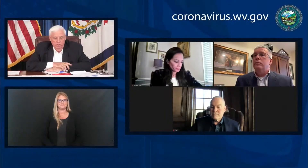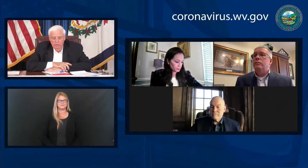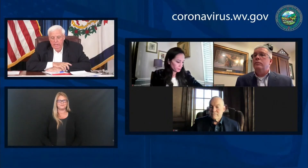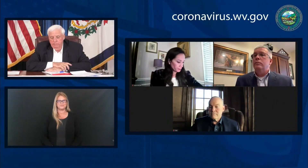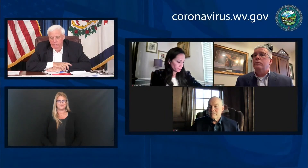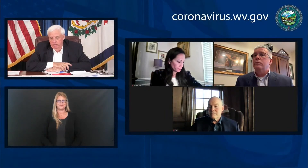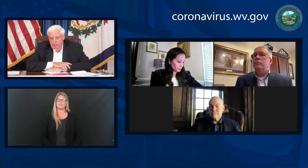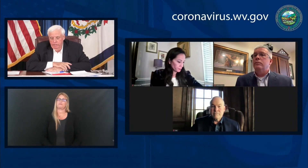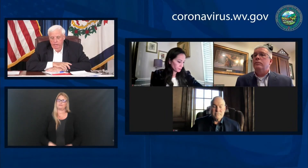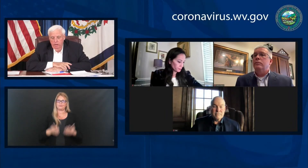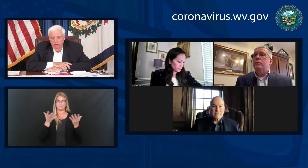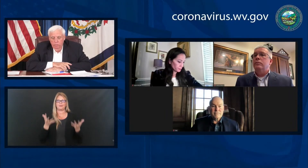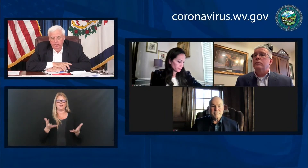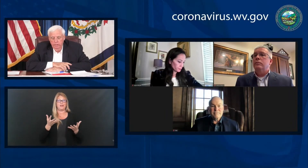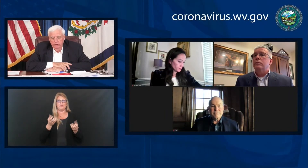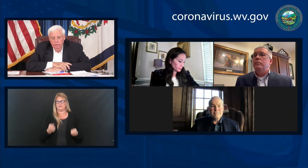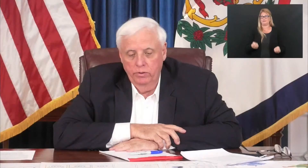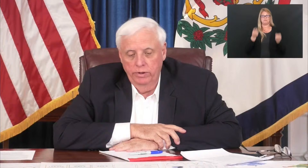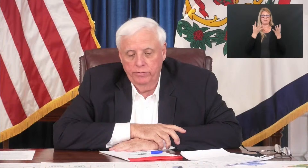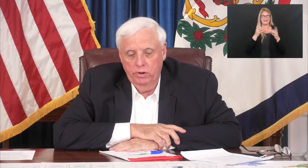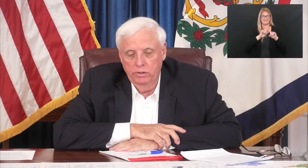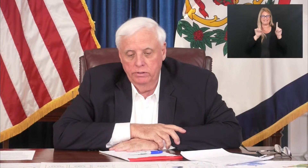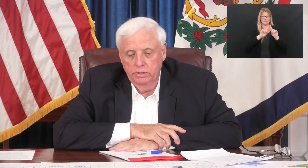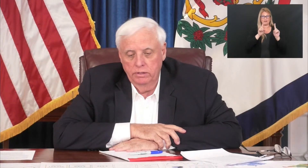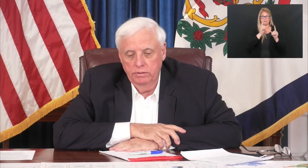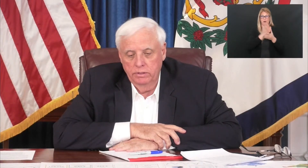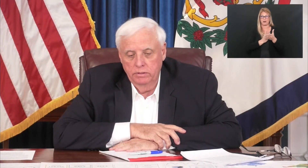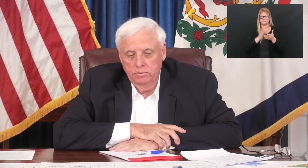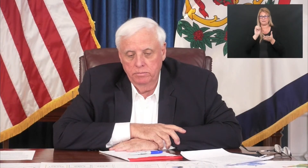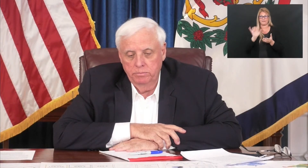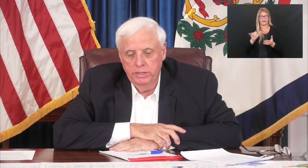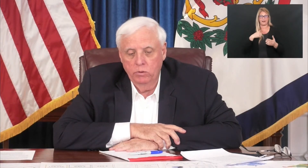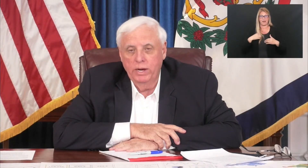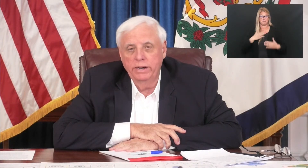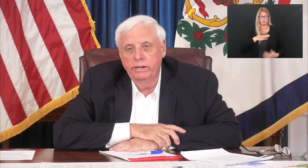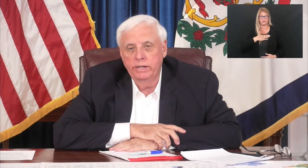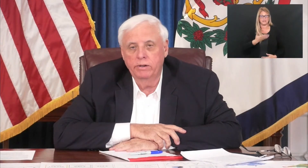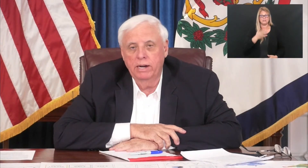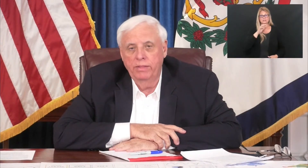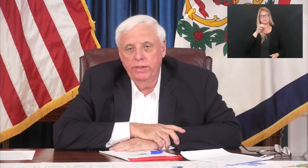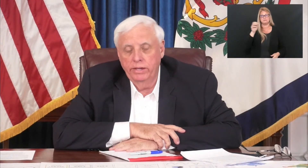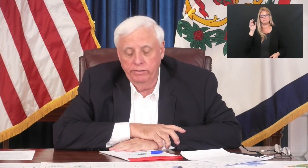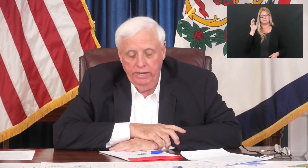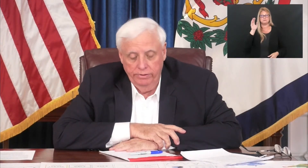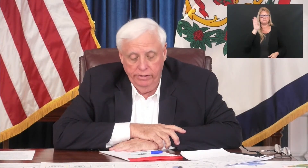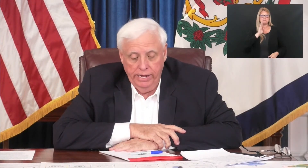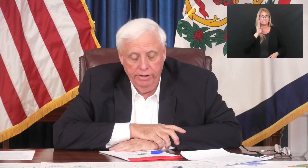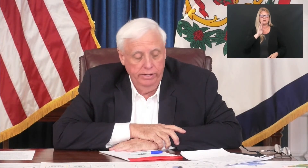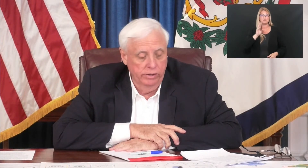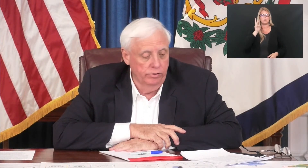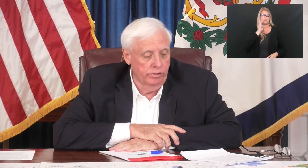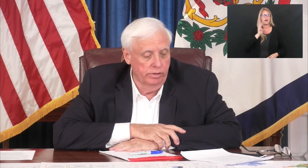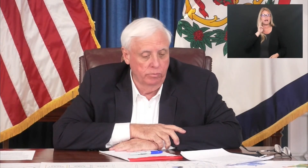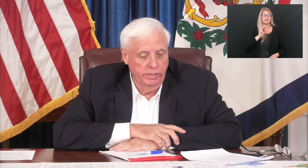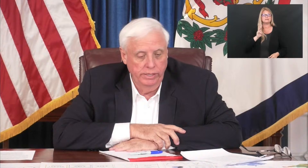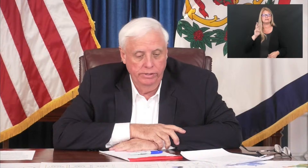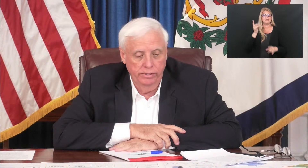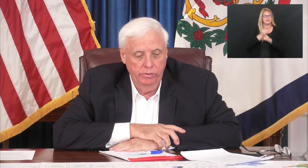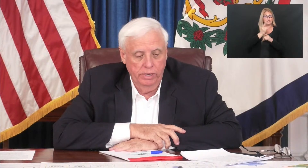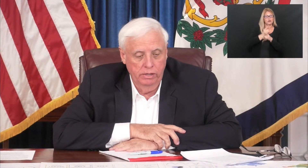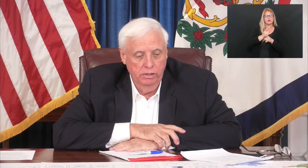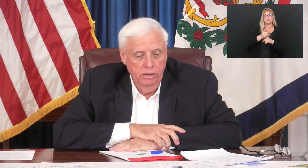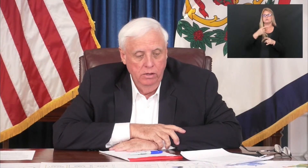Charles, there's all kinds of elements, really and truly. As far as the beer, wine, and liquor, I think it's out of kilter, and we